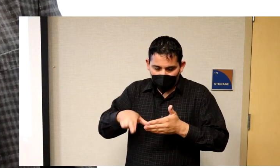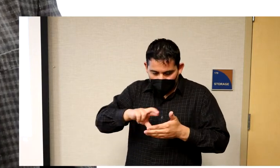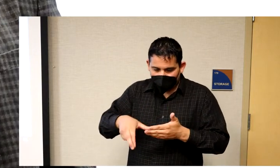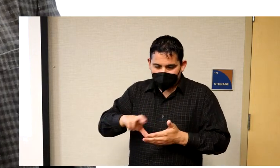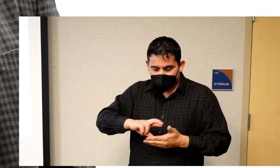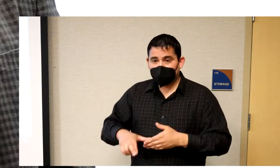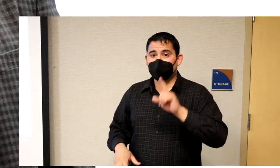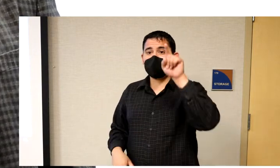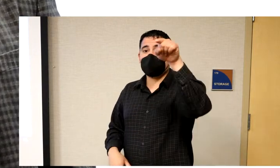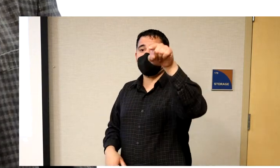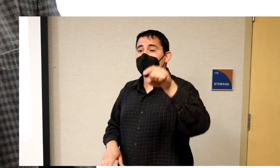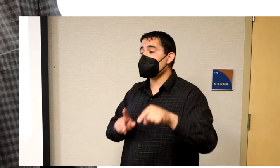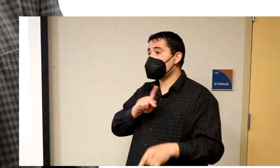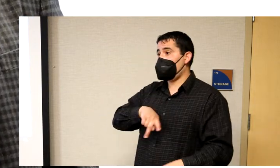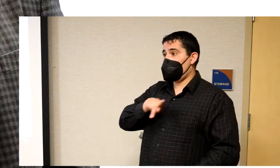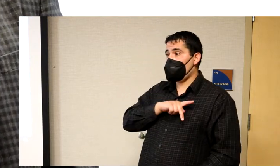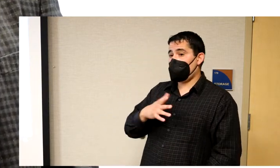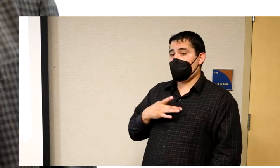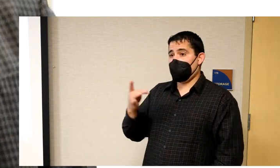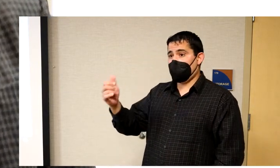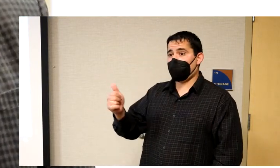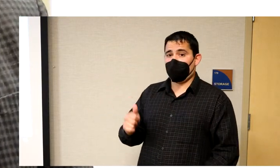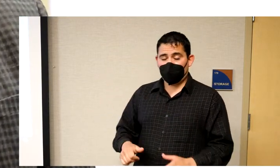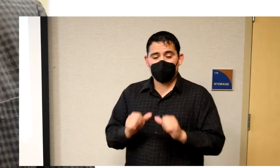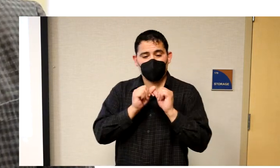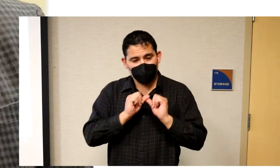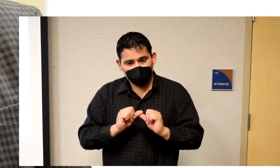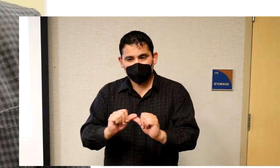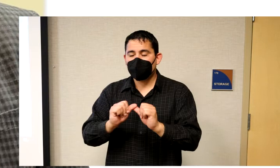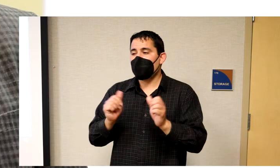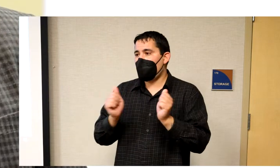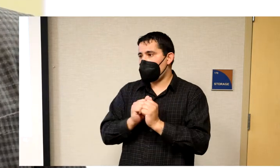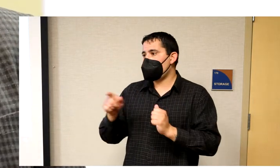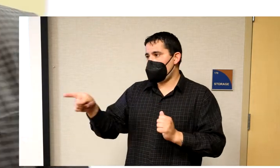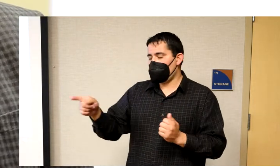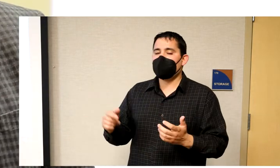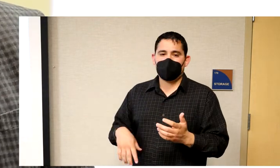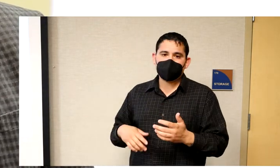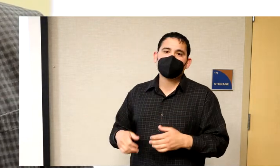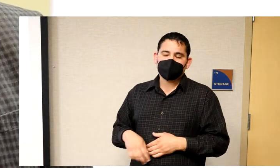I'd personally like to have him go through the exercise. Can you